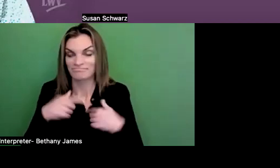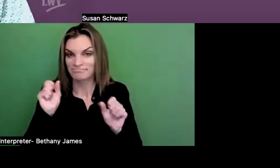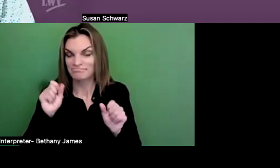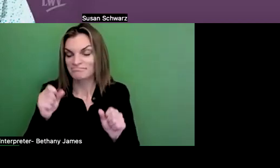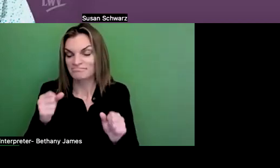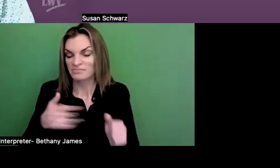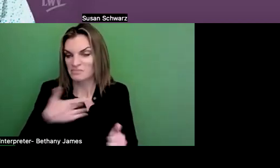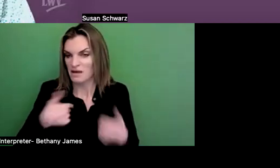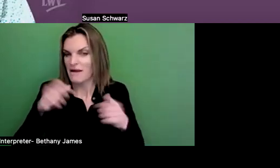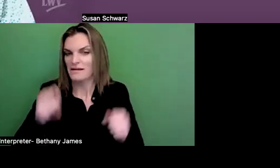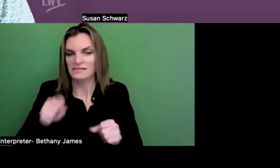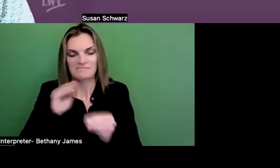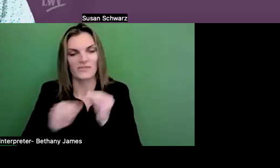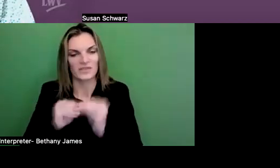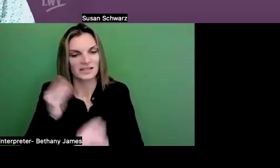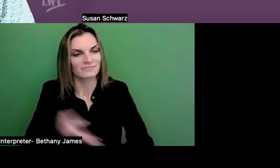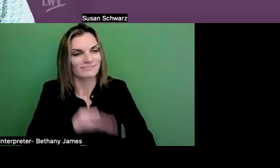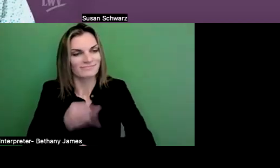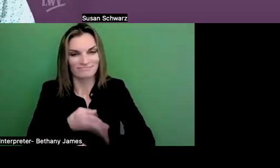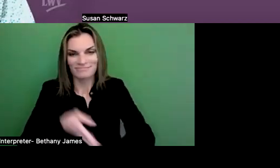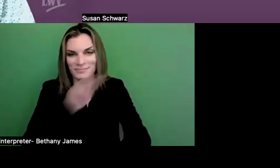think I can get them fixed.